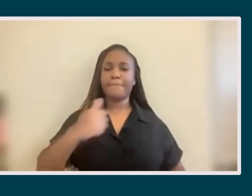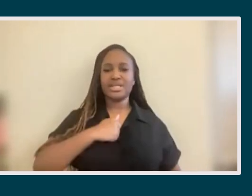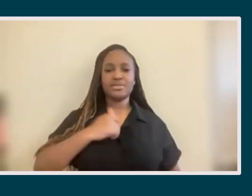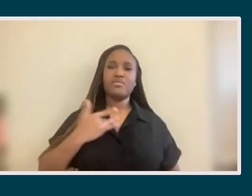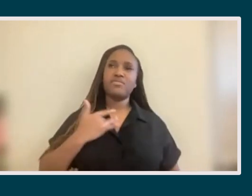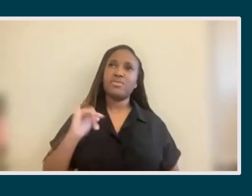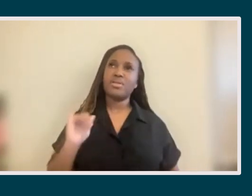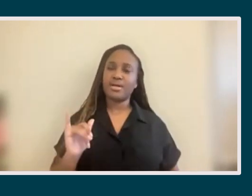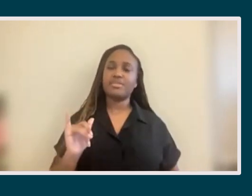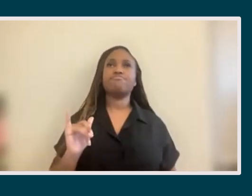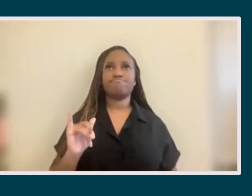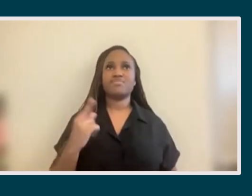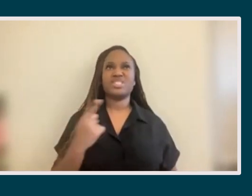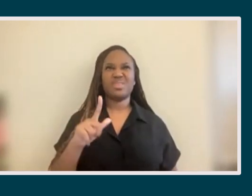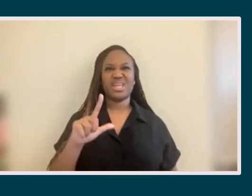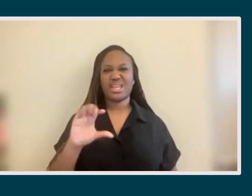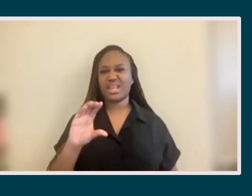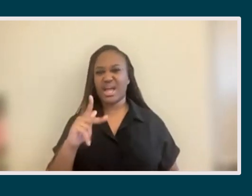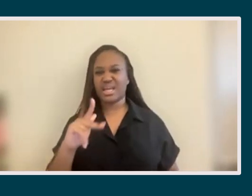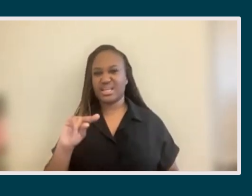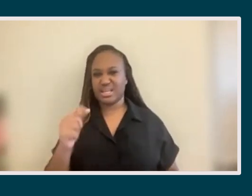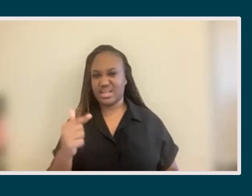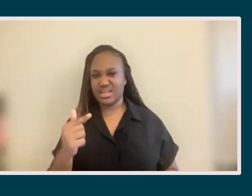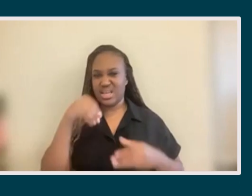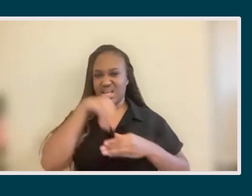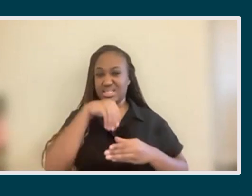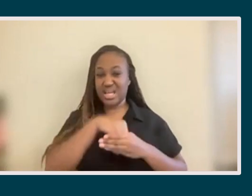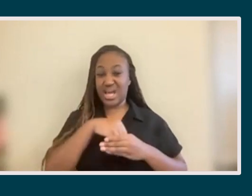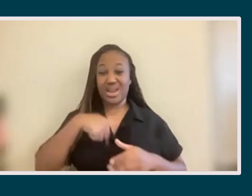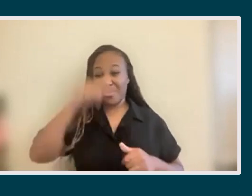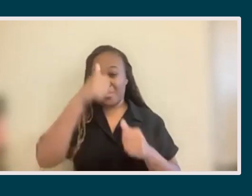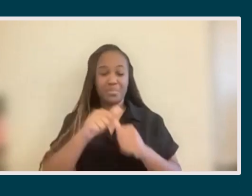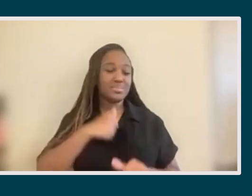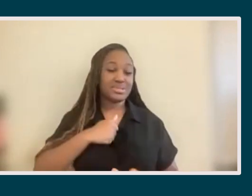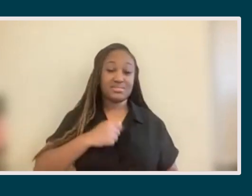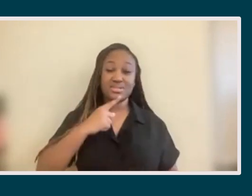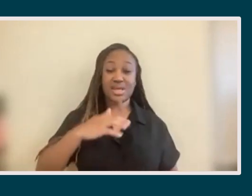remind myself again and again, I am already whole. I am already enough.